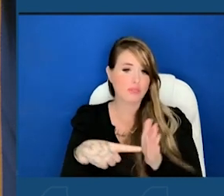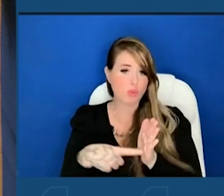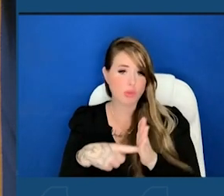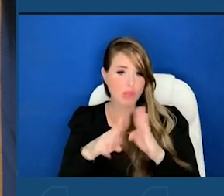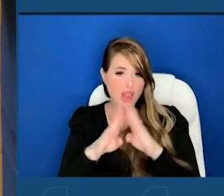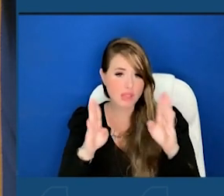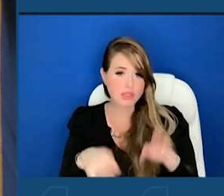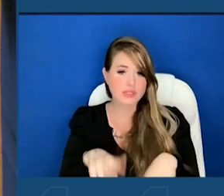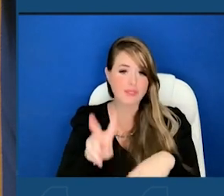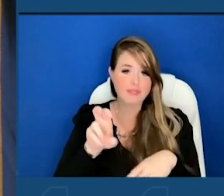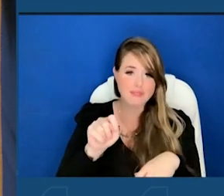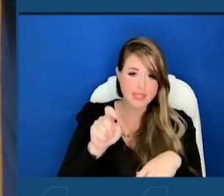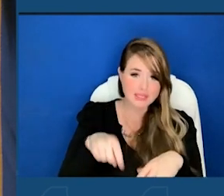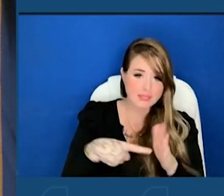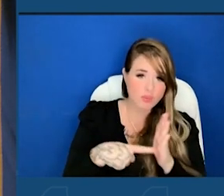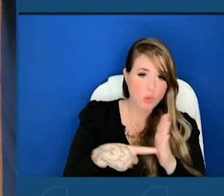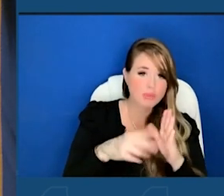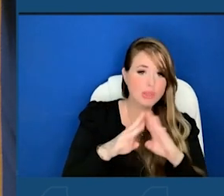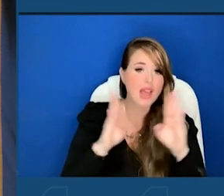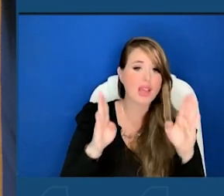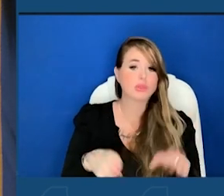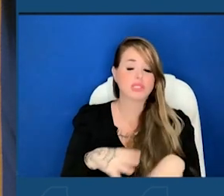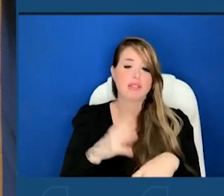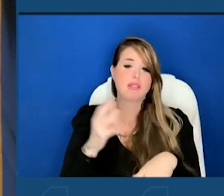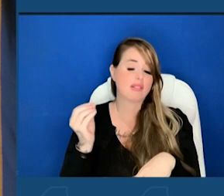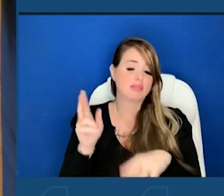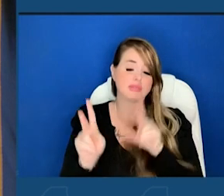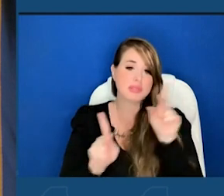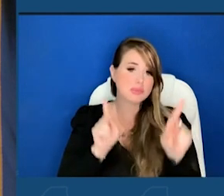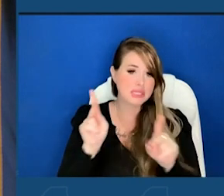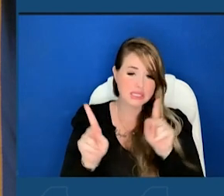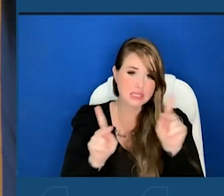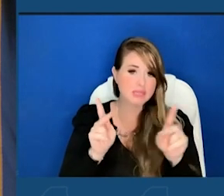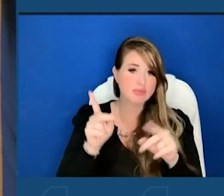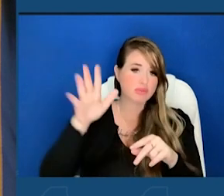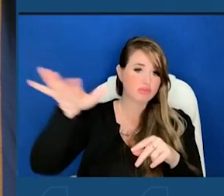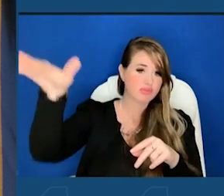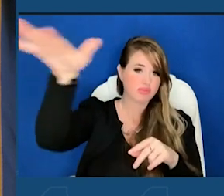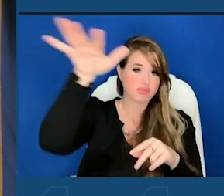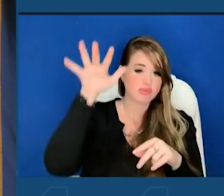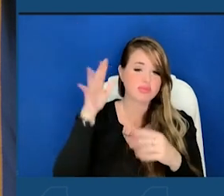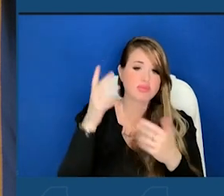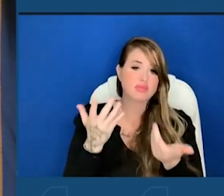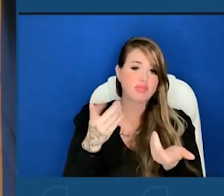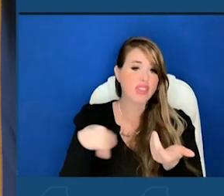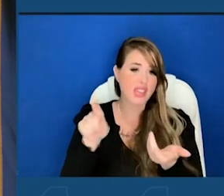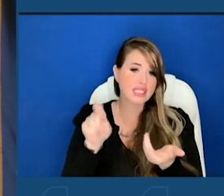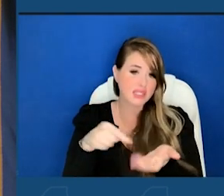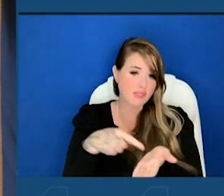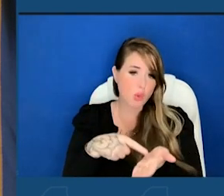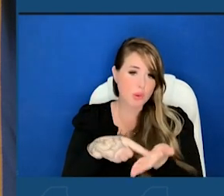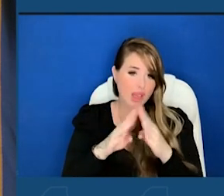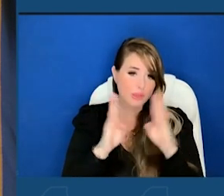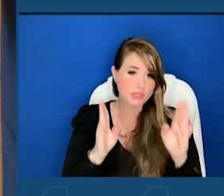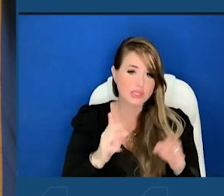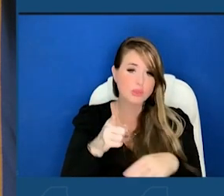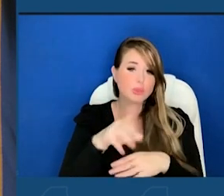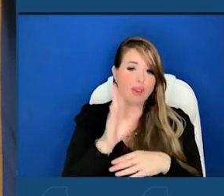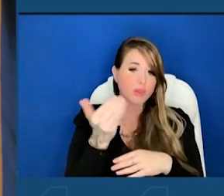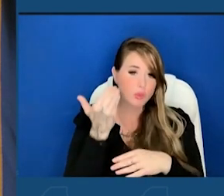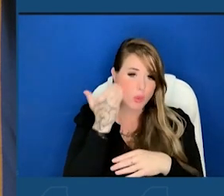housing. Veterans need affordable housing, and there's people out there that need affordable housing. You never know